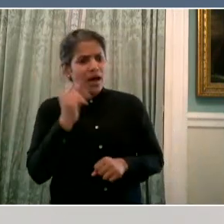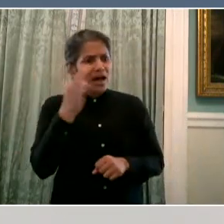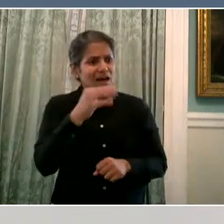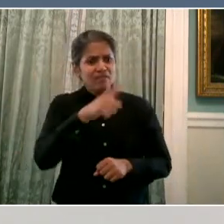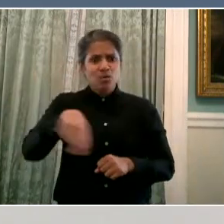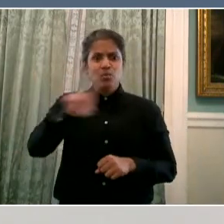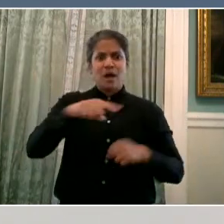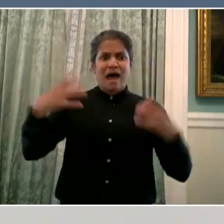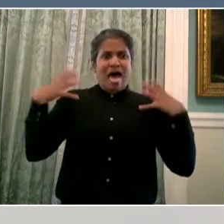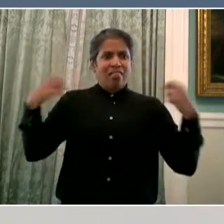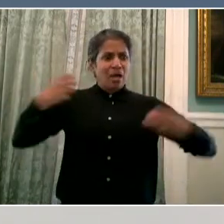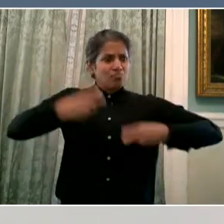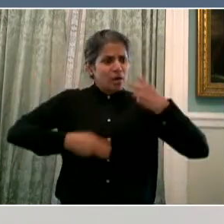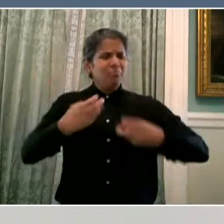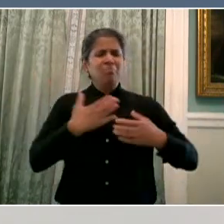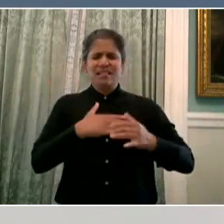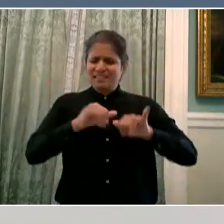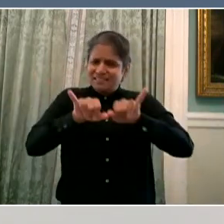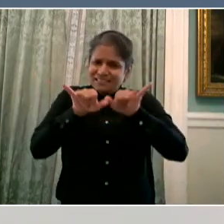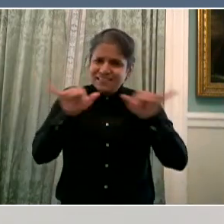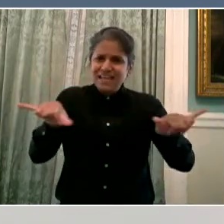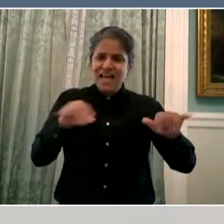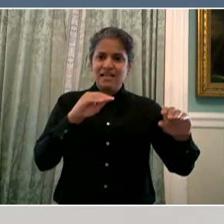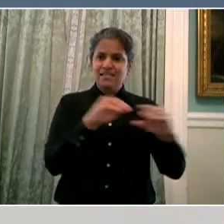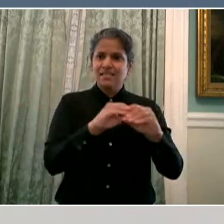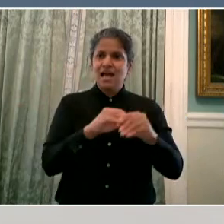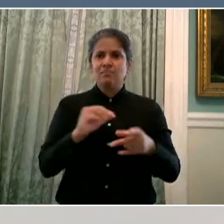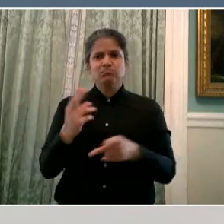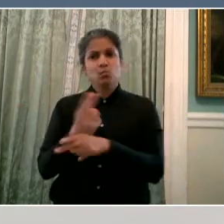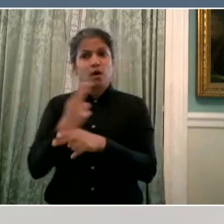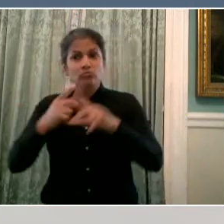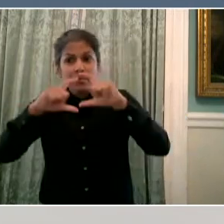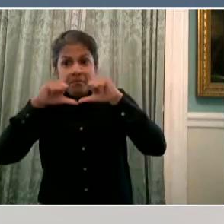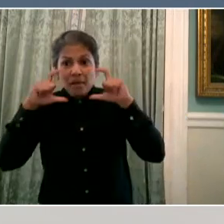are unusually sensitive to particle pollution. What that means